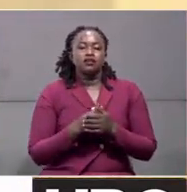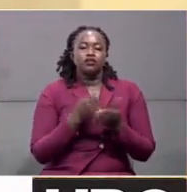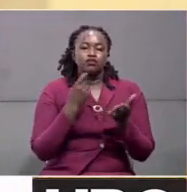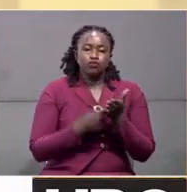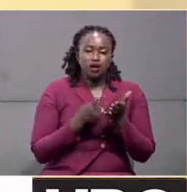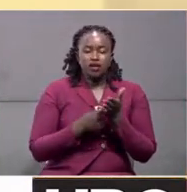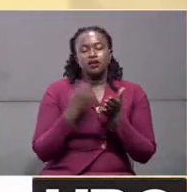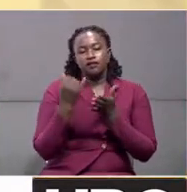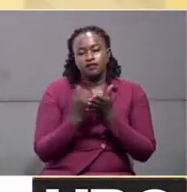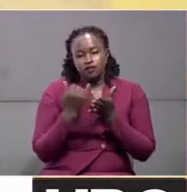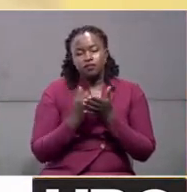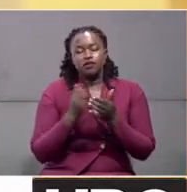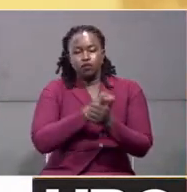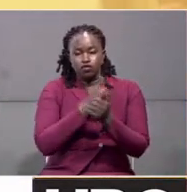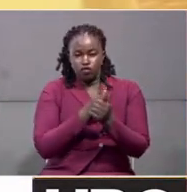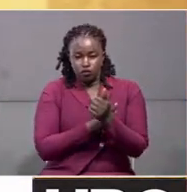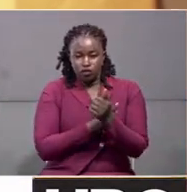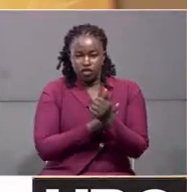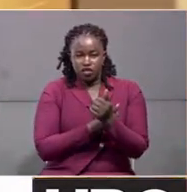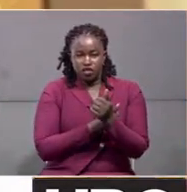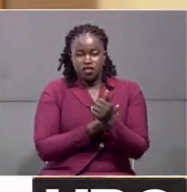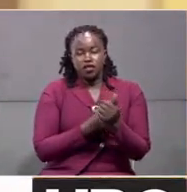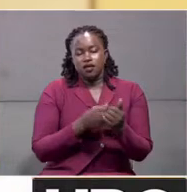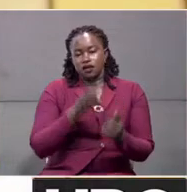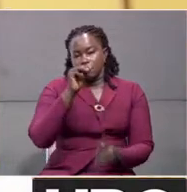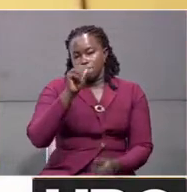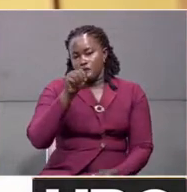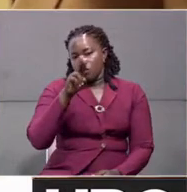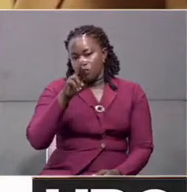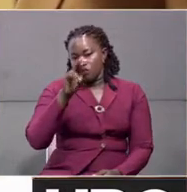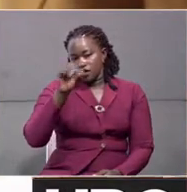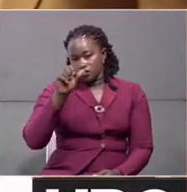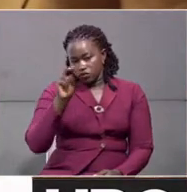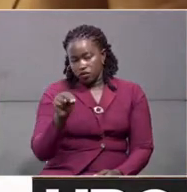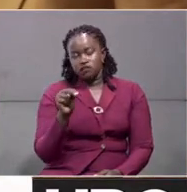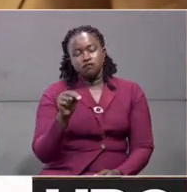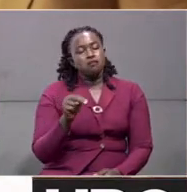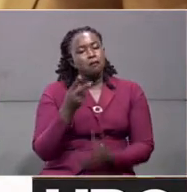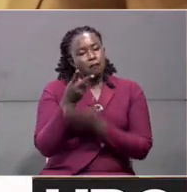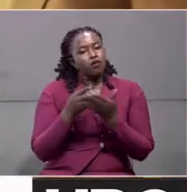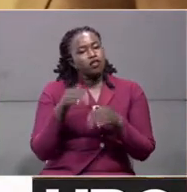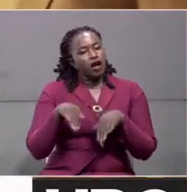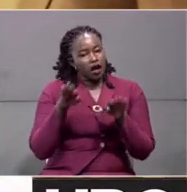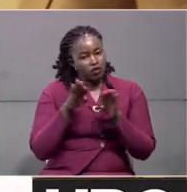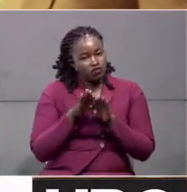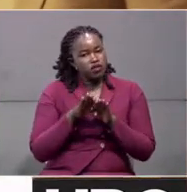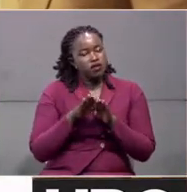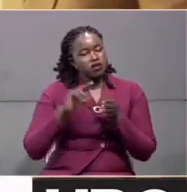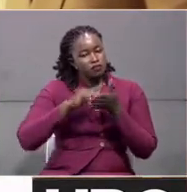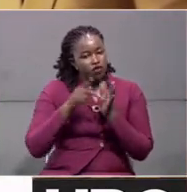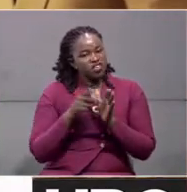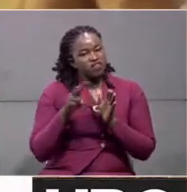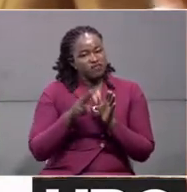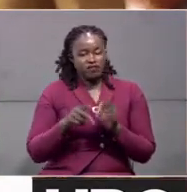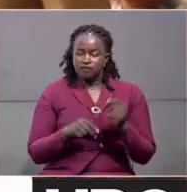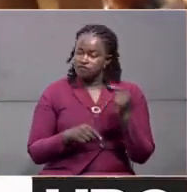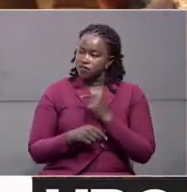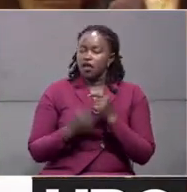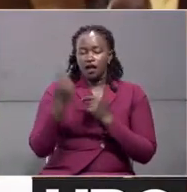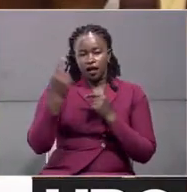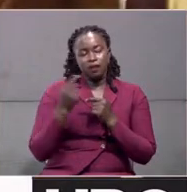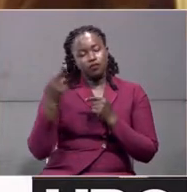Uganda Investment Authority, Morrison Rakakamba, agree that such a milestone is